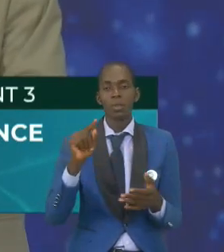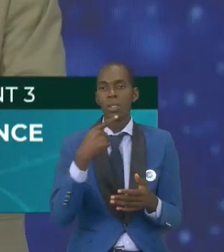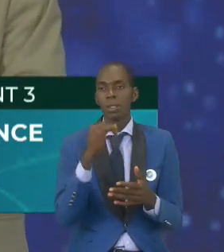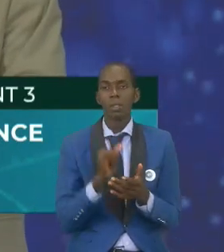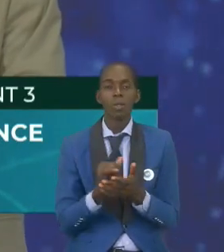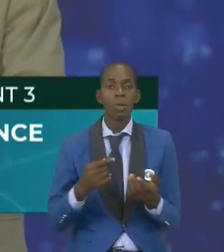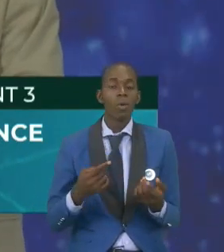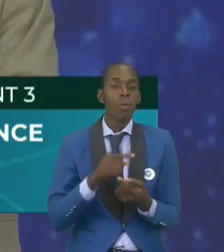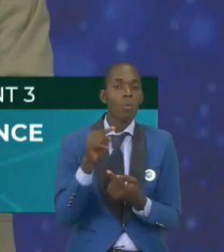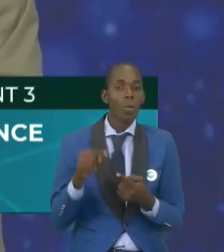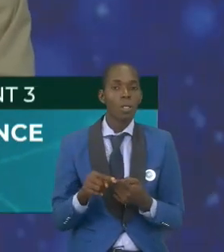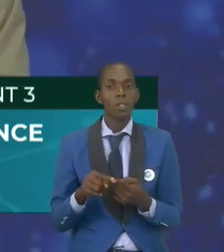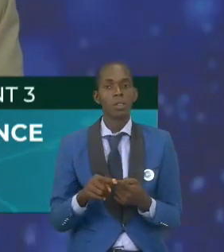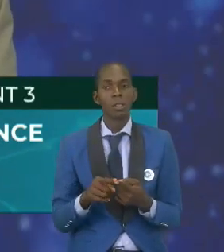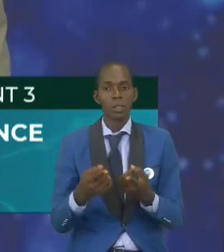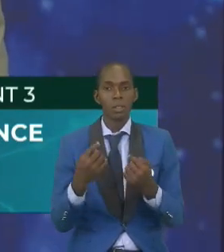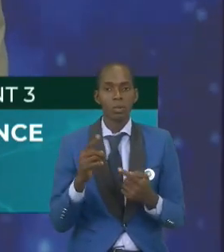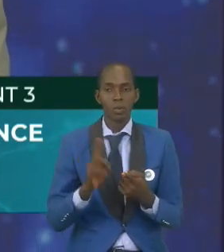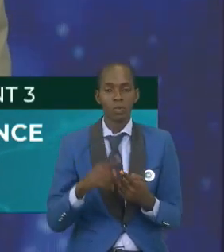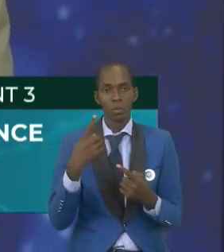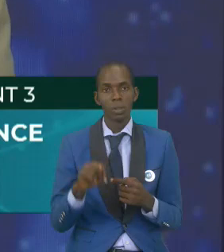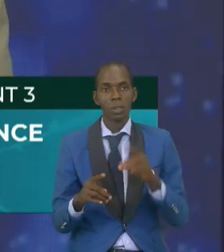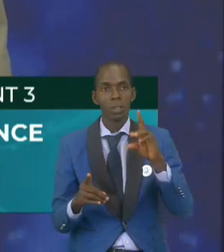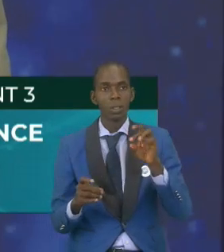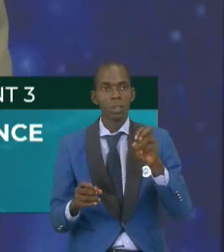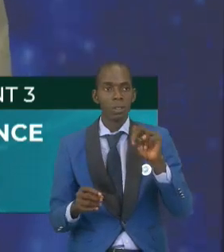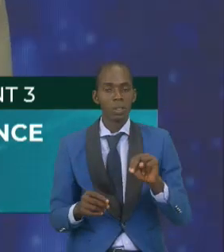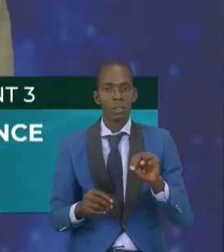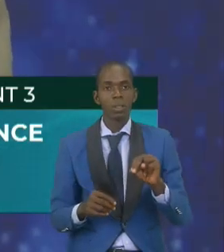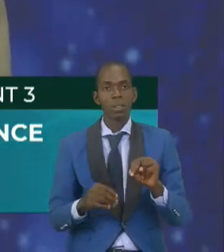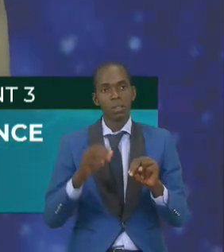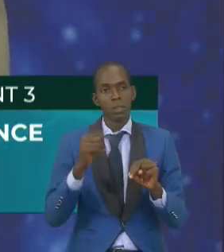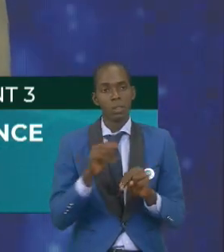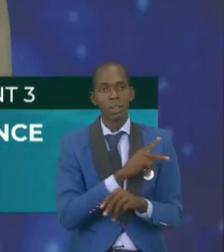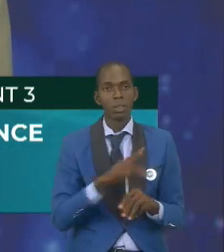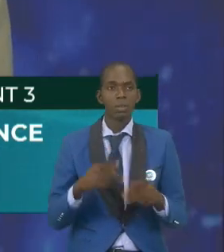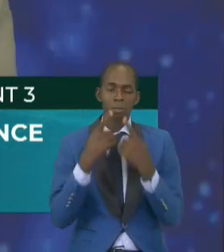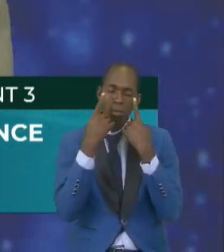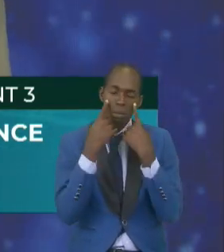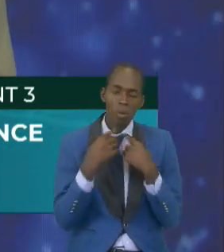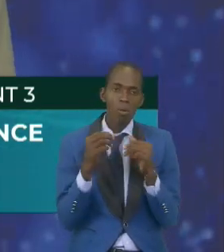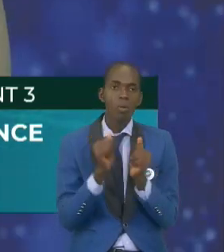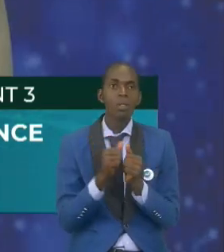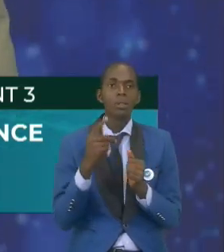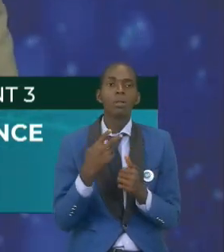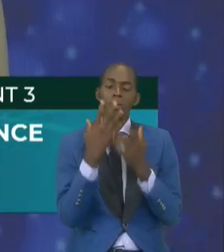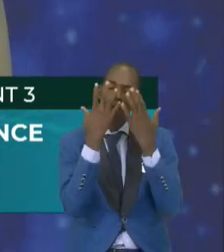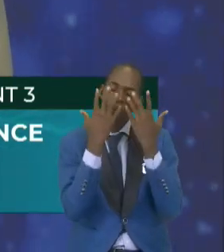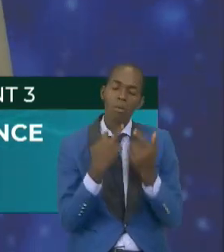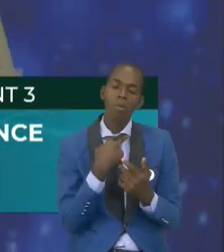he came to the den, he cried with a lamentable voice unto